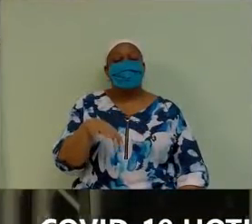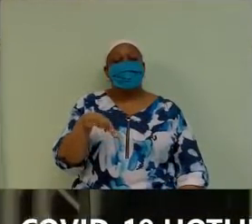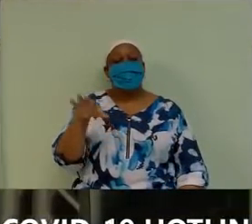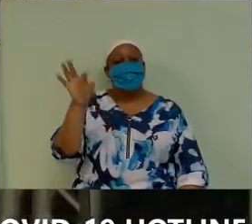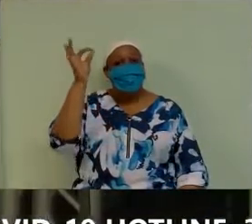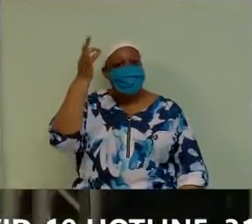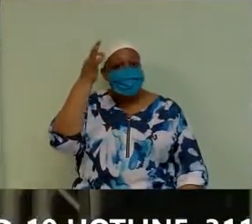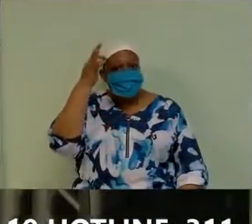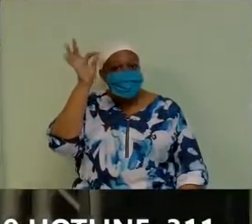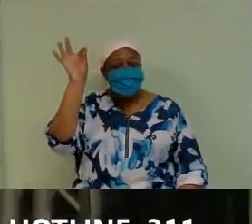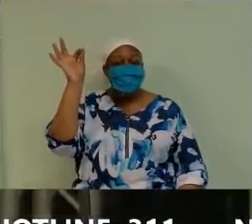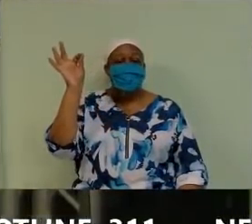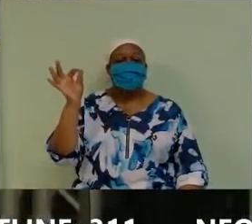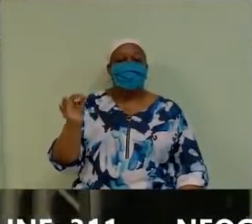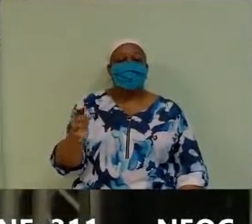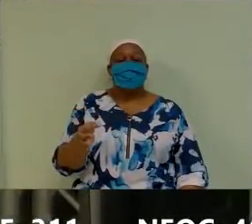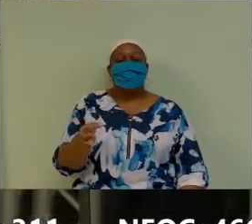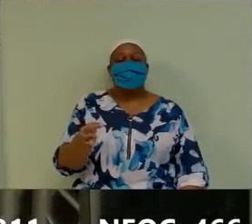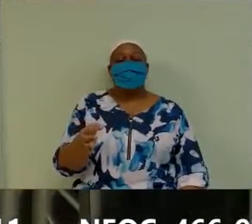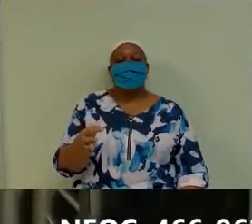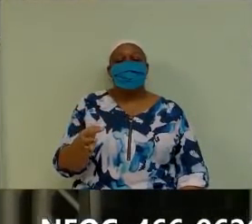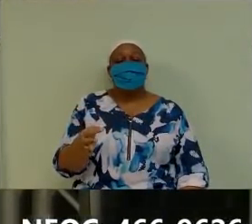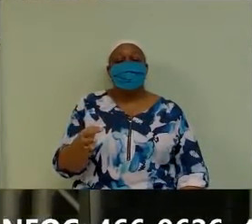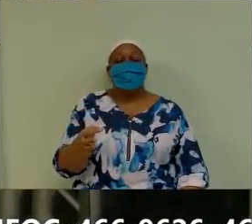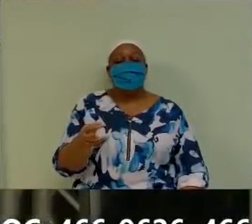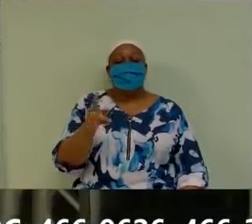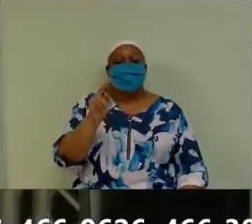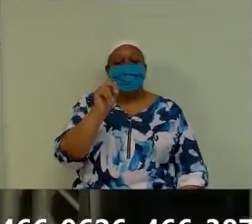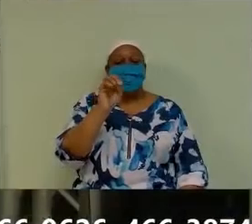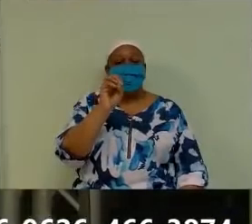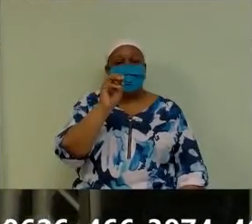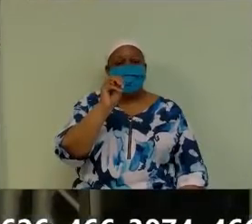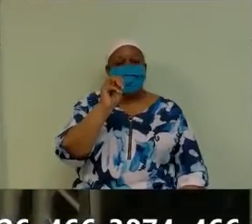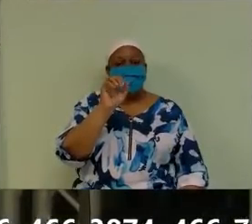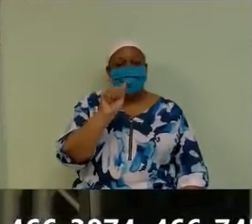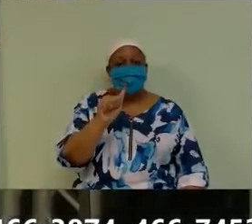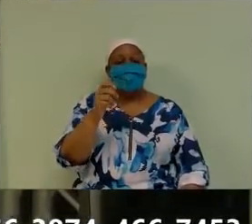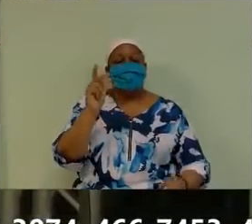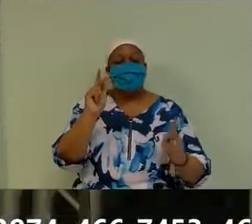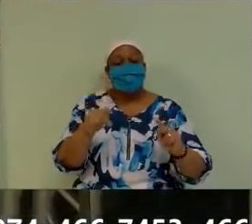Services, the National Emergency Management